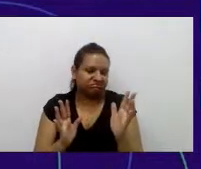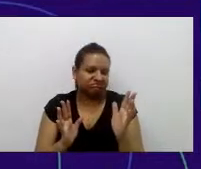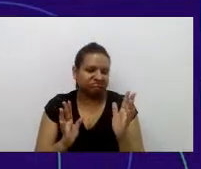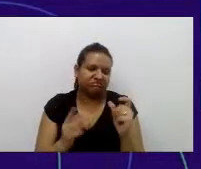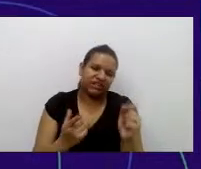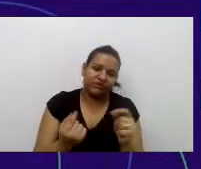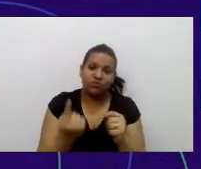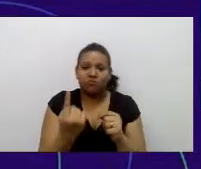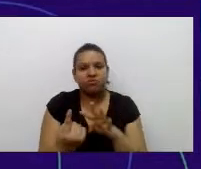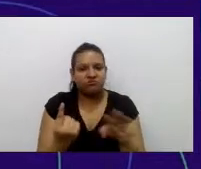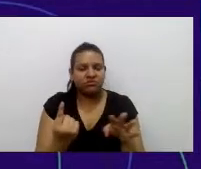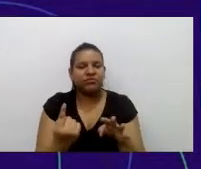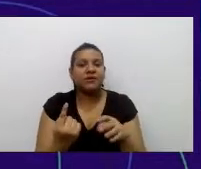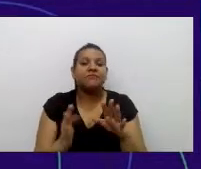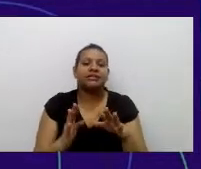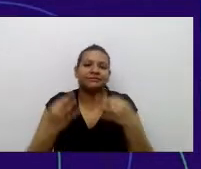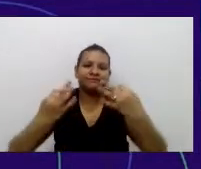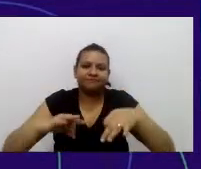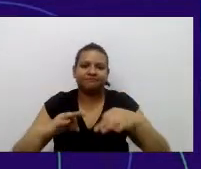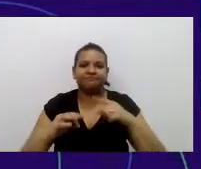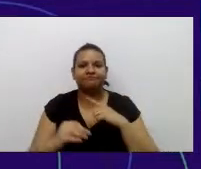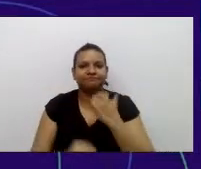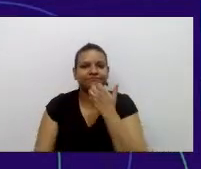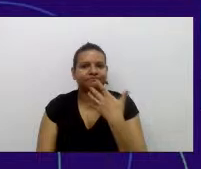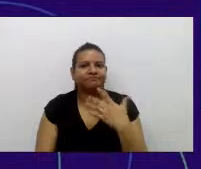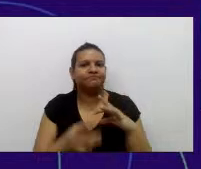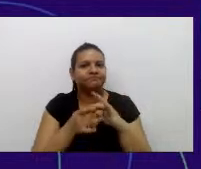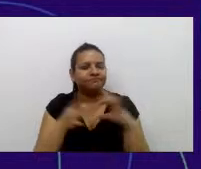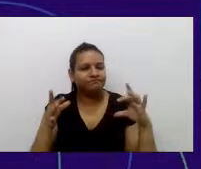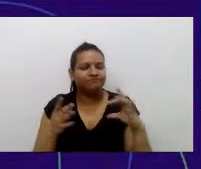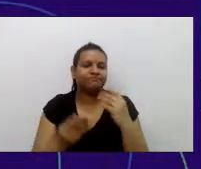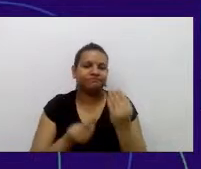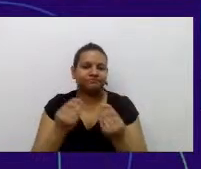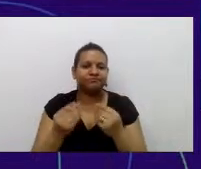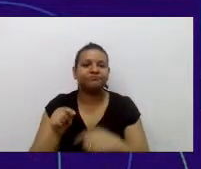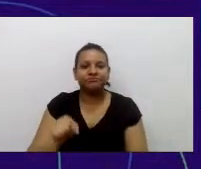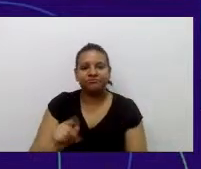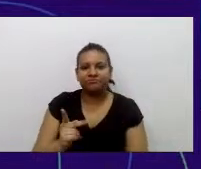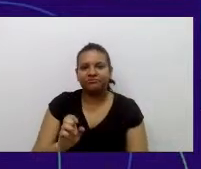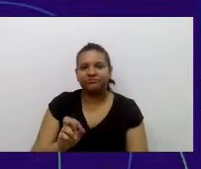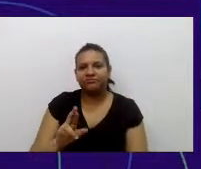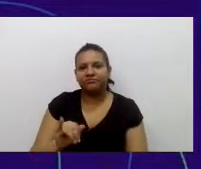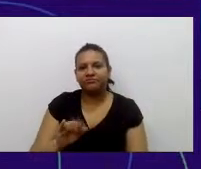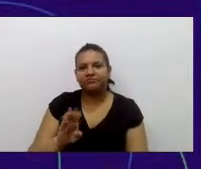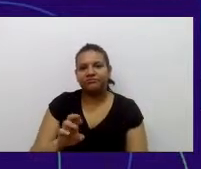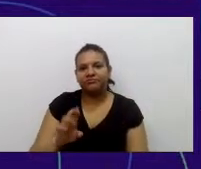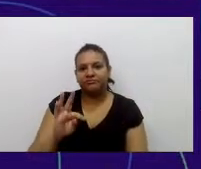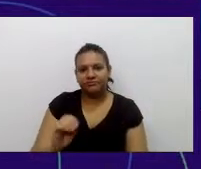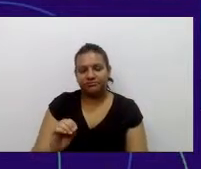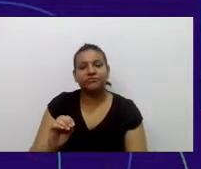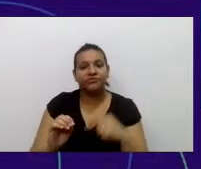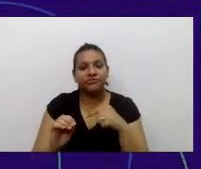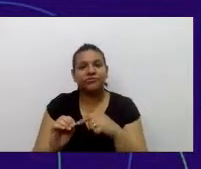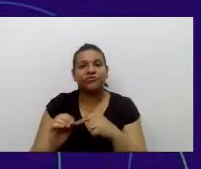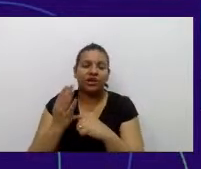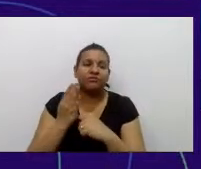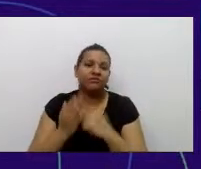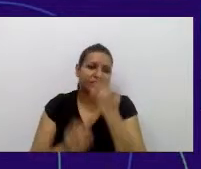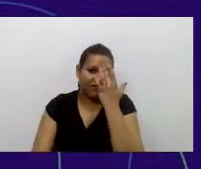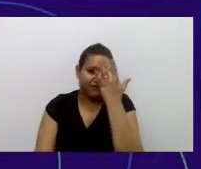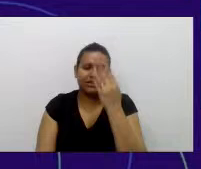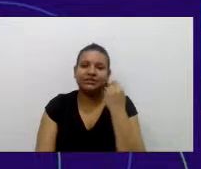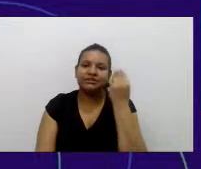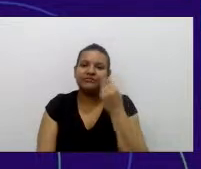Heriberto says, making your experience as a teacher just a bit easier, complementing maybe when you don't have enough time or